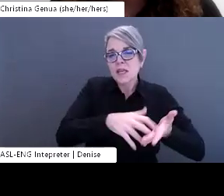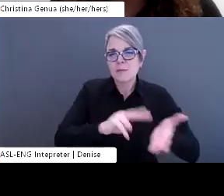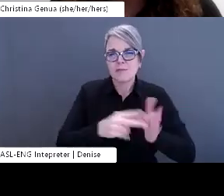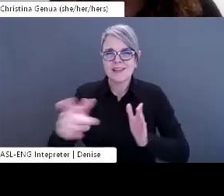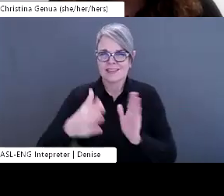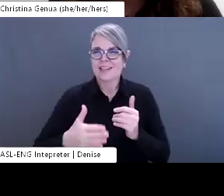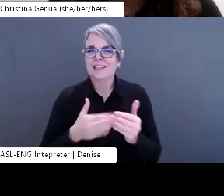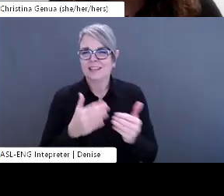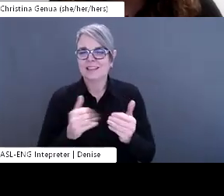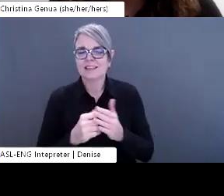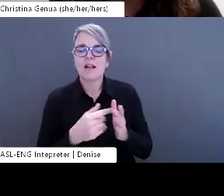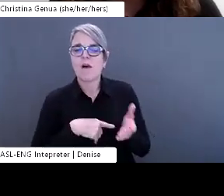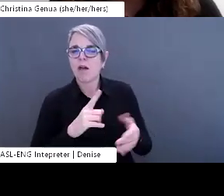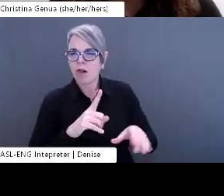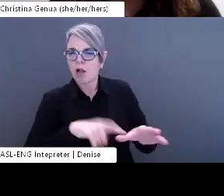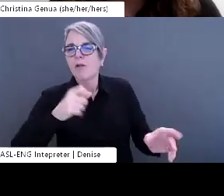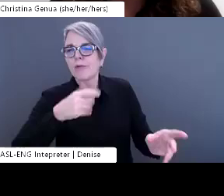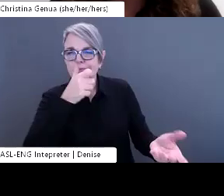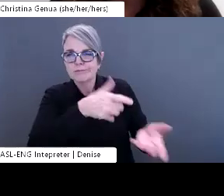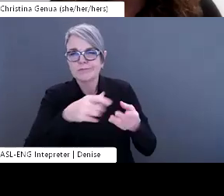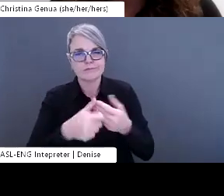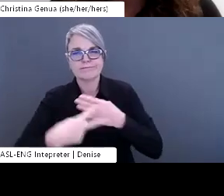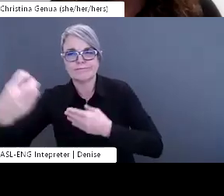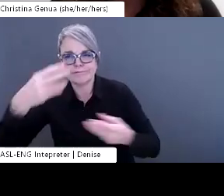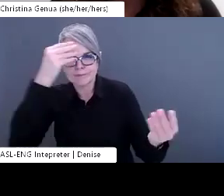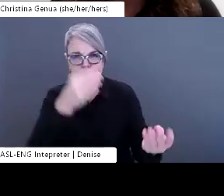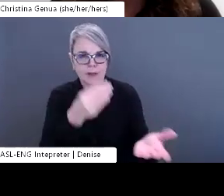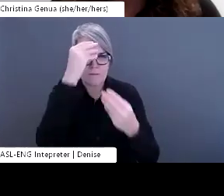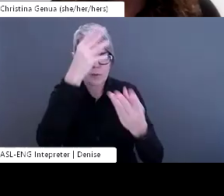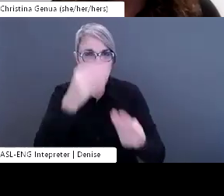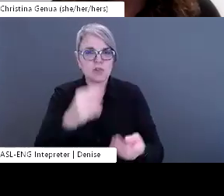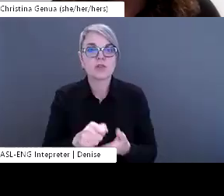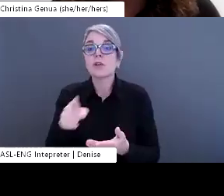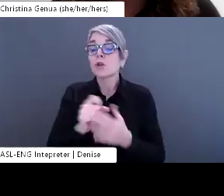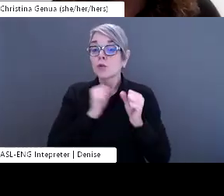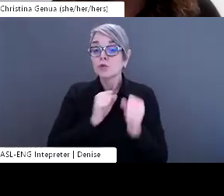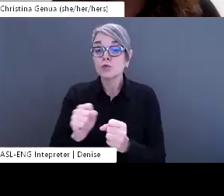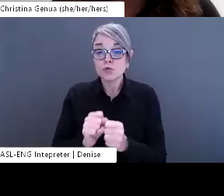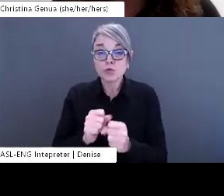to guess. In order to create a strong password, you'll want to use numbers,